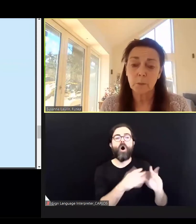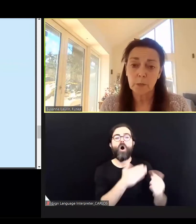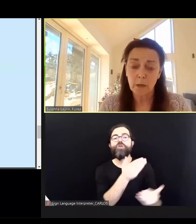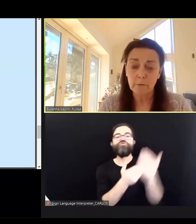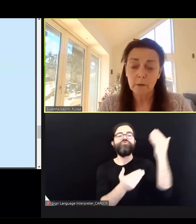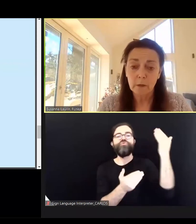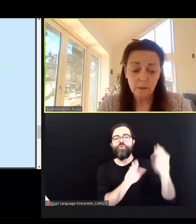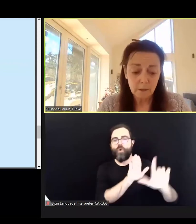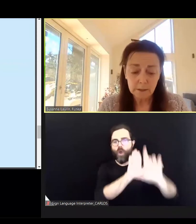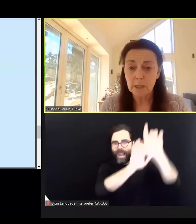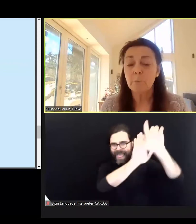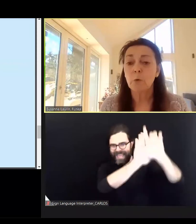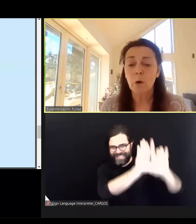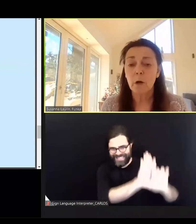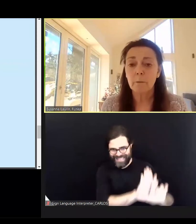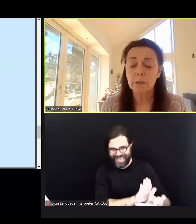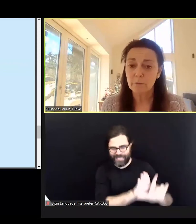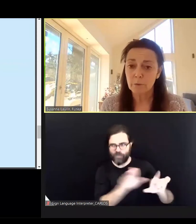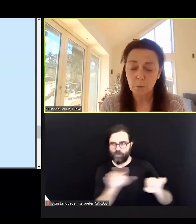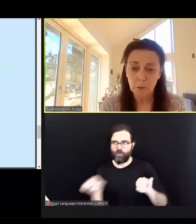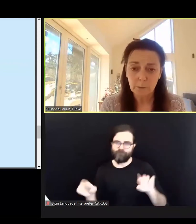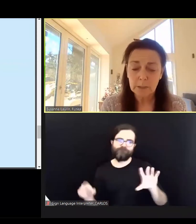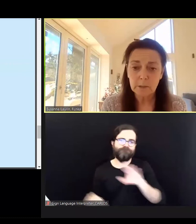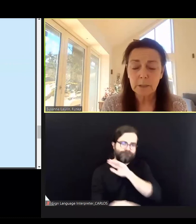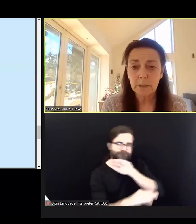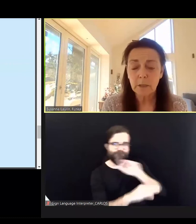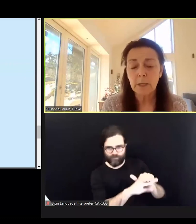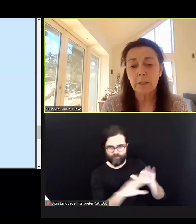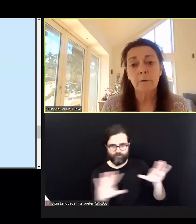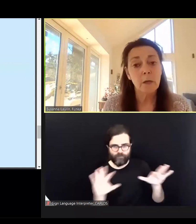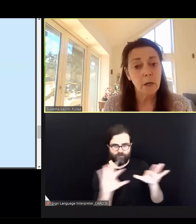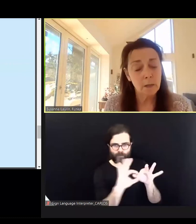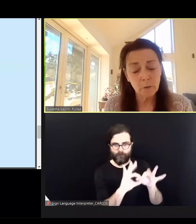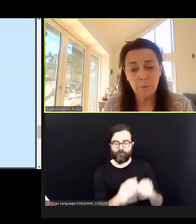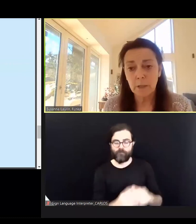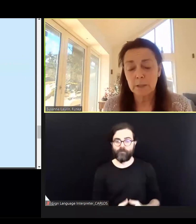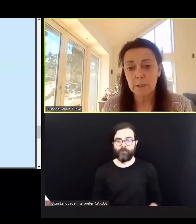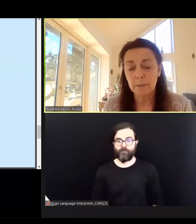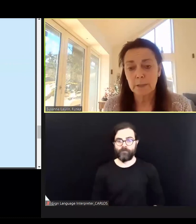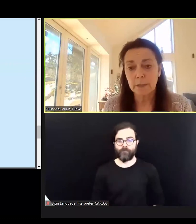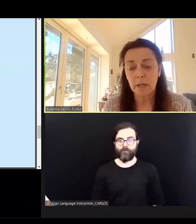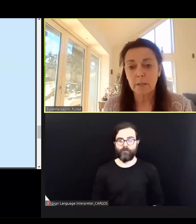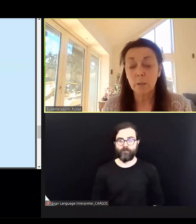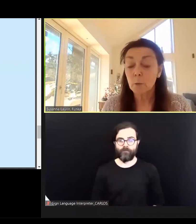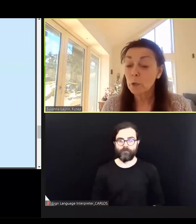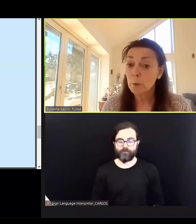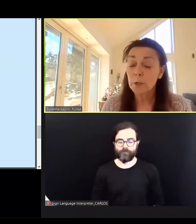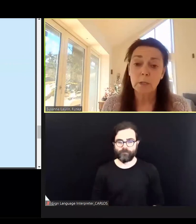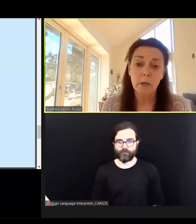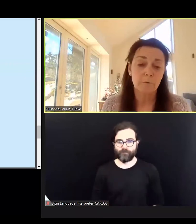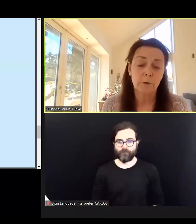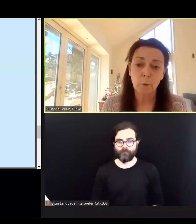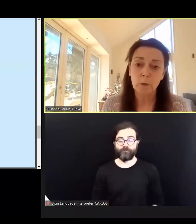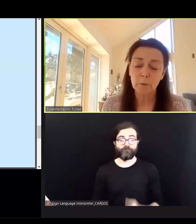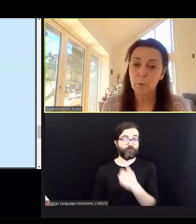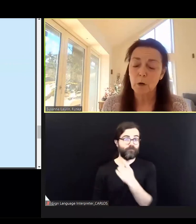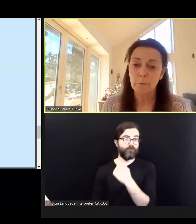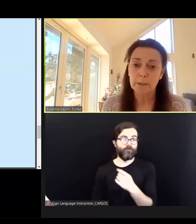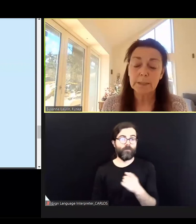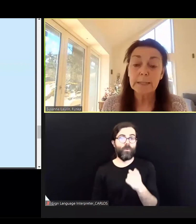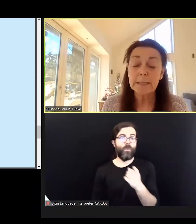update to fit with the European Accessibility Act is the EN 17210. And that